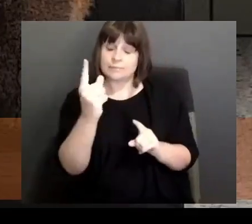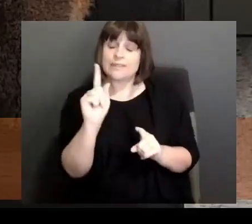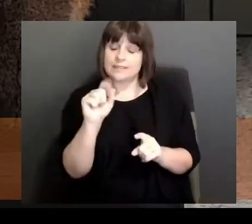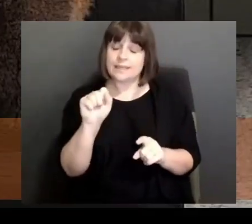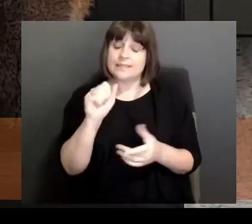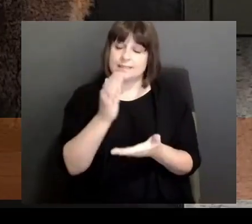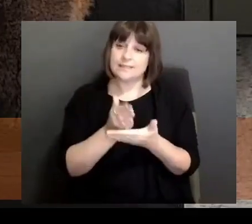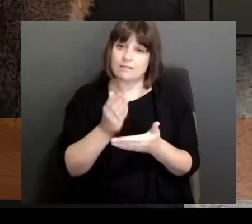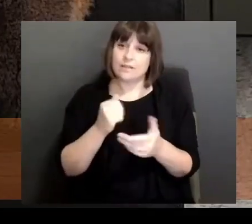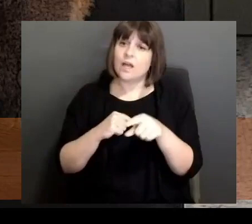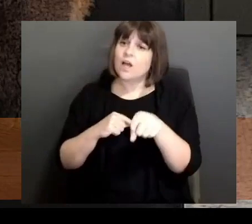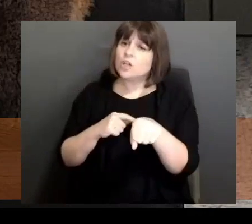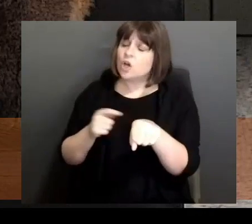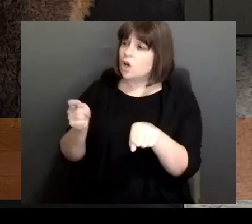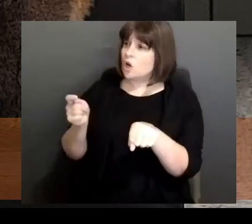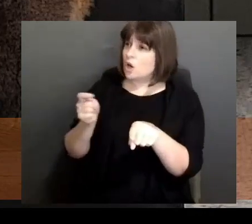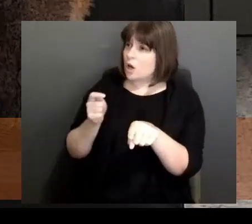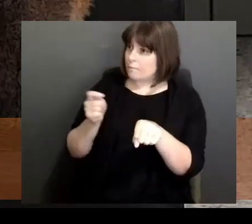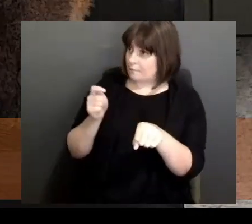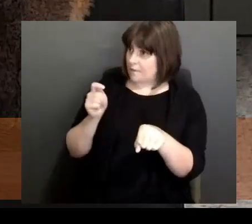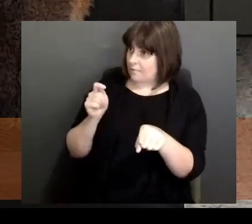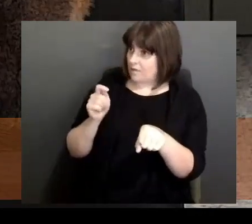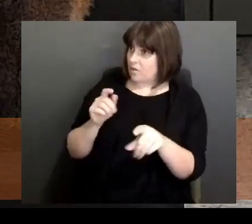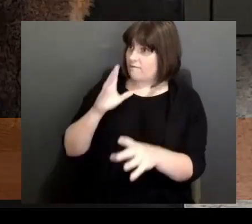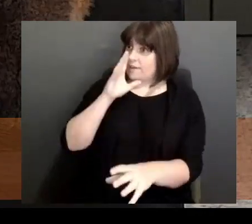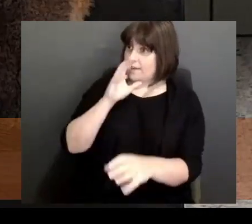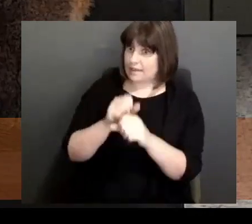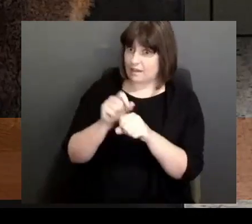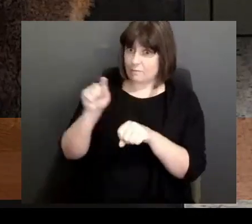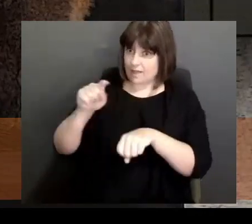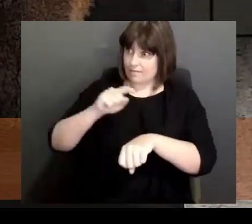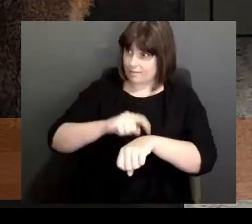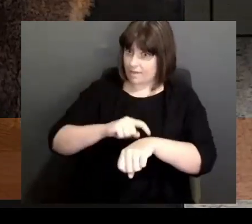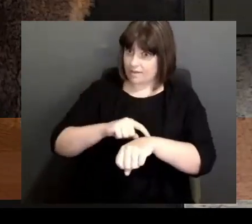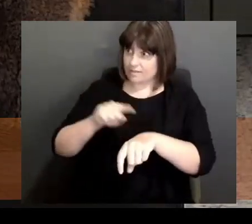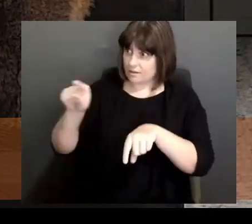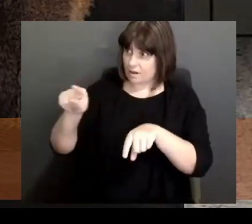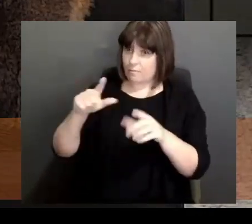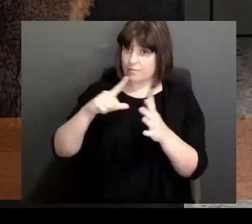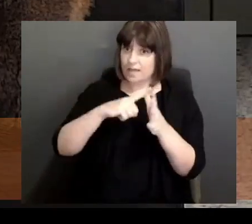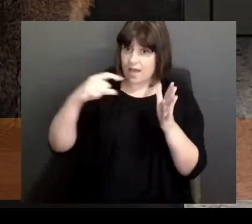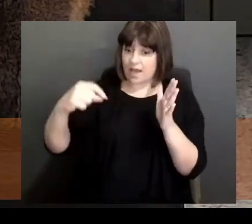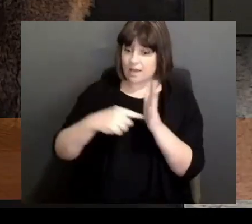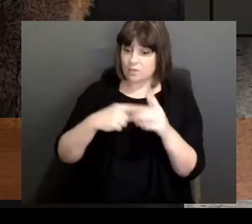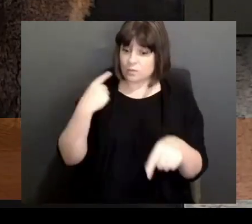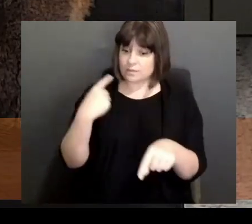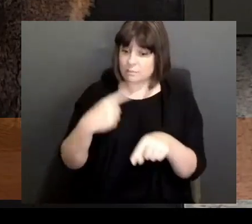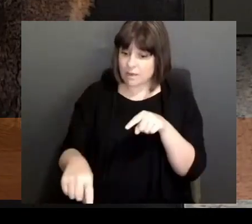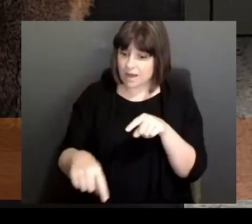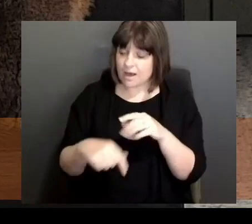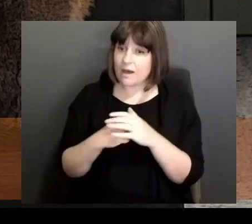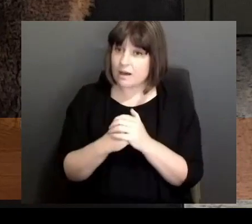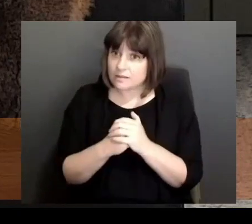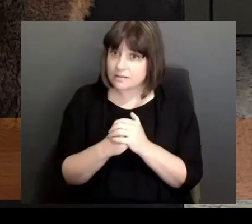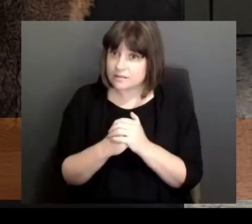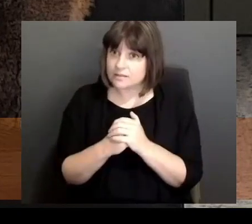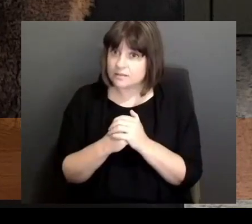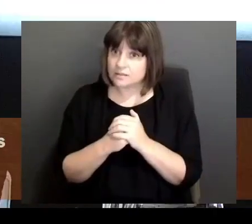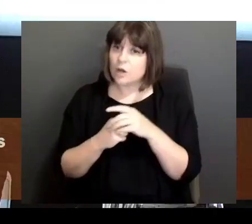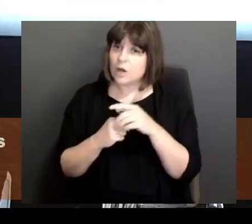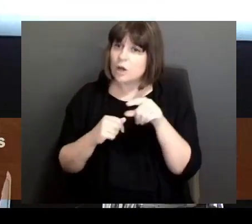member of government, an executive member of government at the time these acts were passed, but you may not have had portfolio responsibility for those acts, is